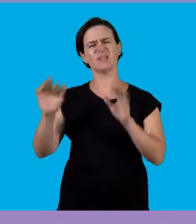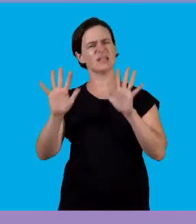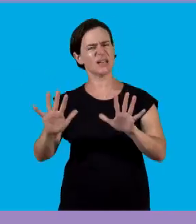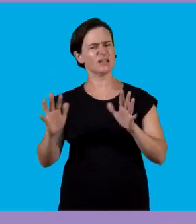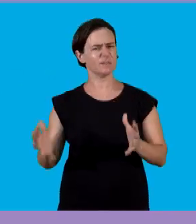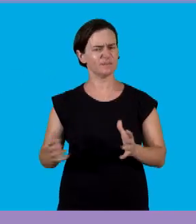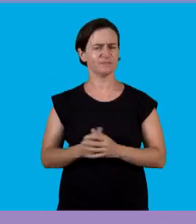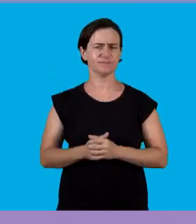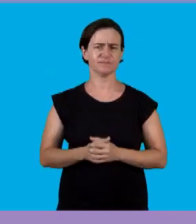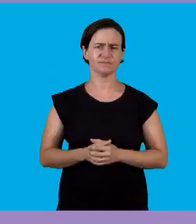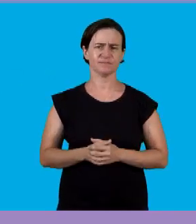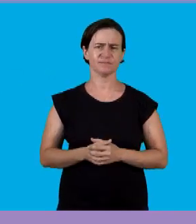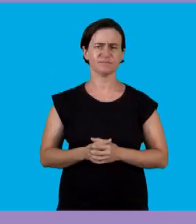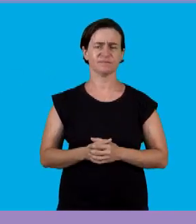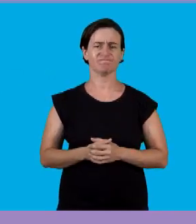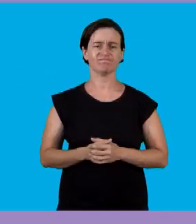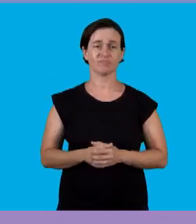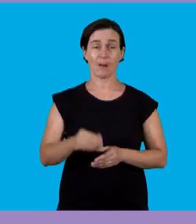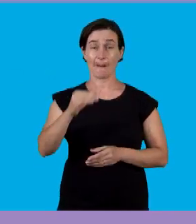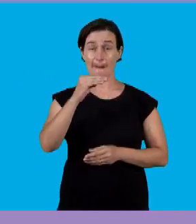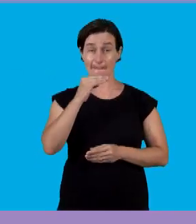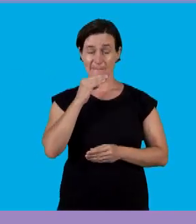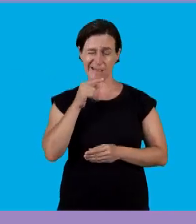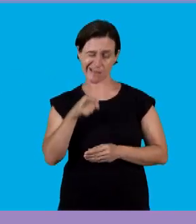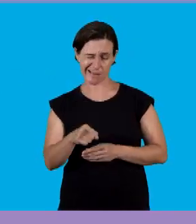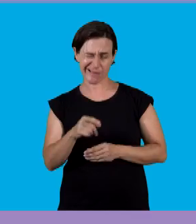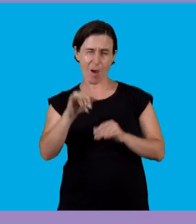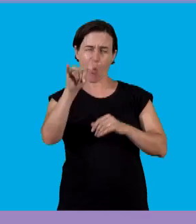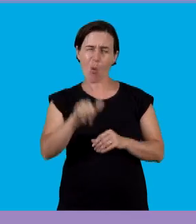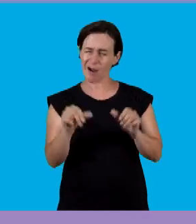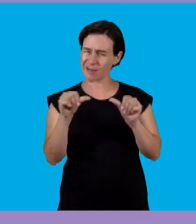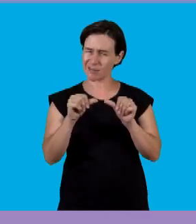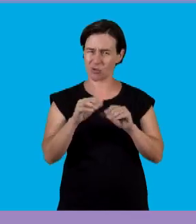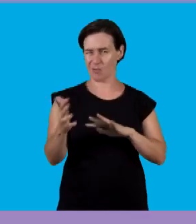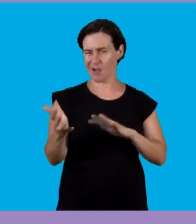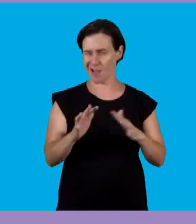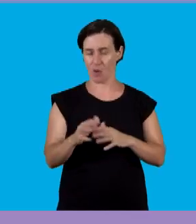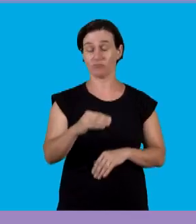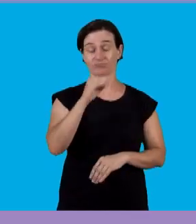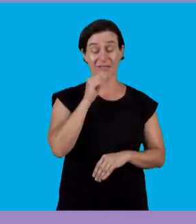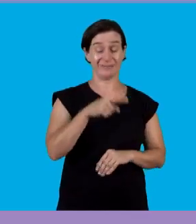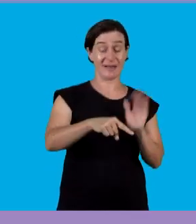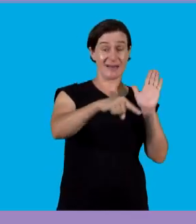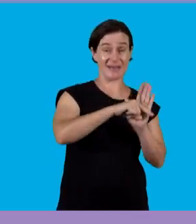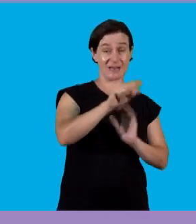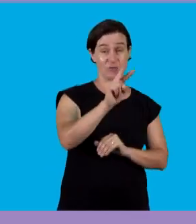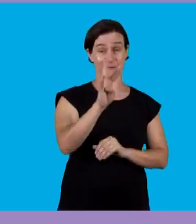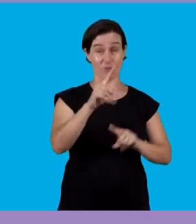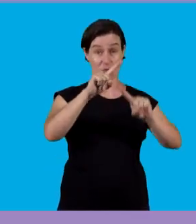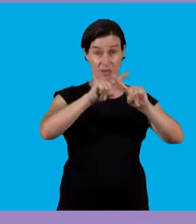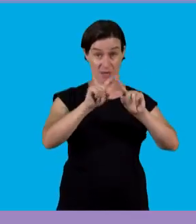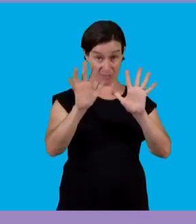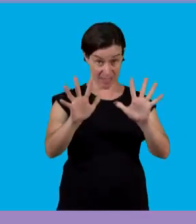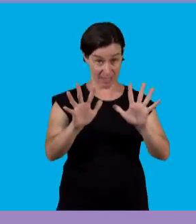the 10? So the output value we get by multiplying the input value by negative 5 and